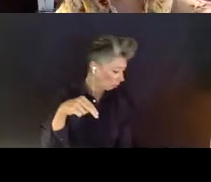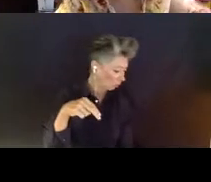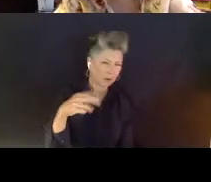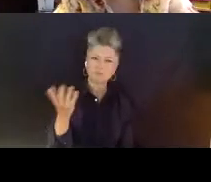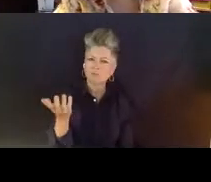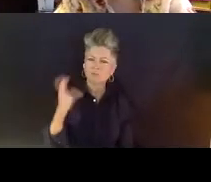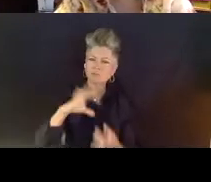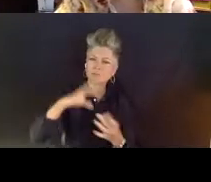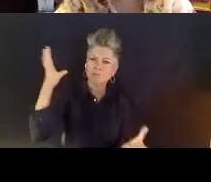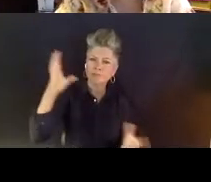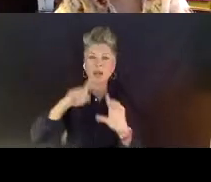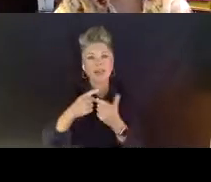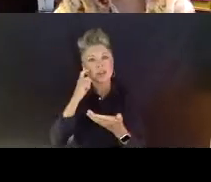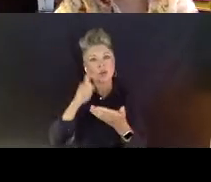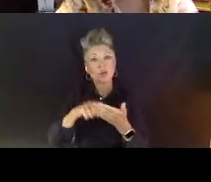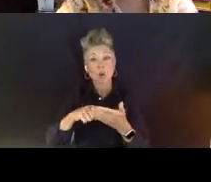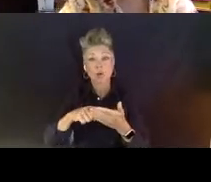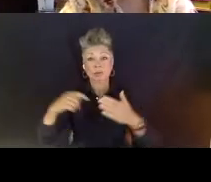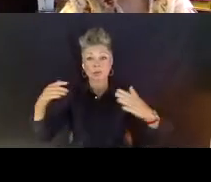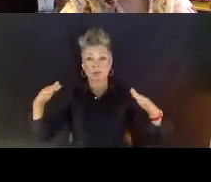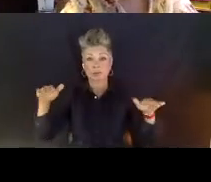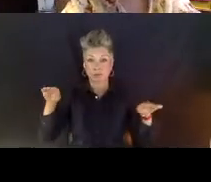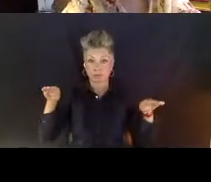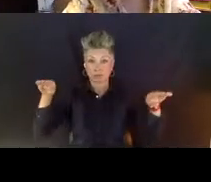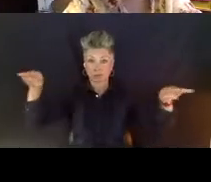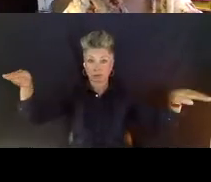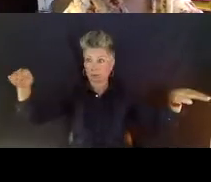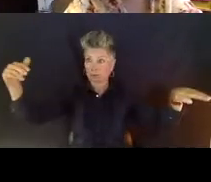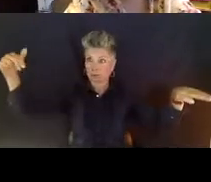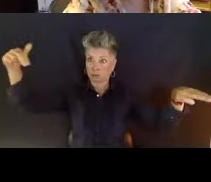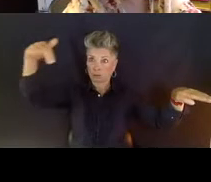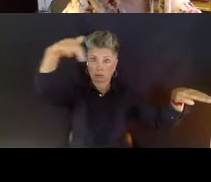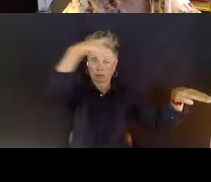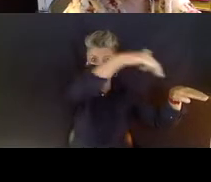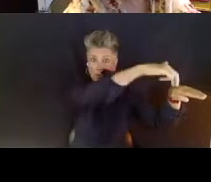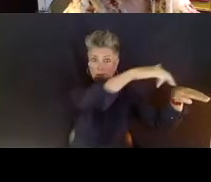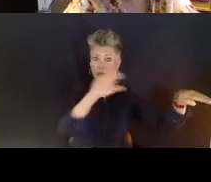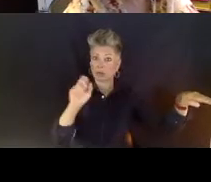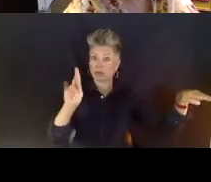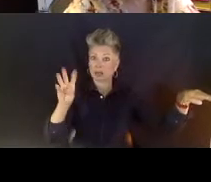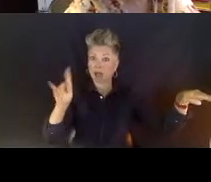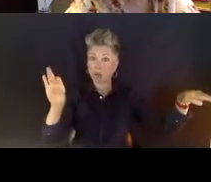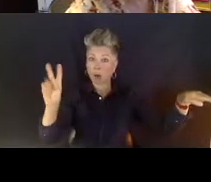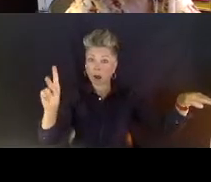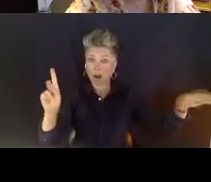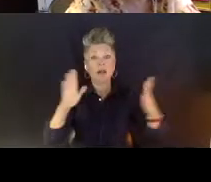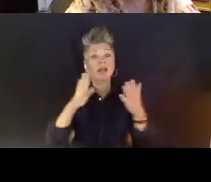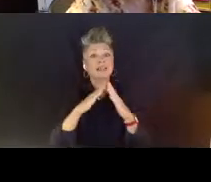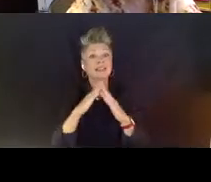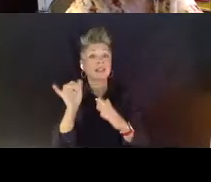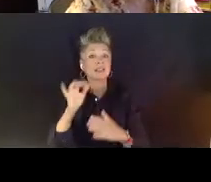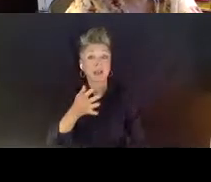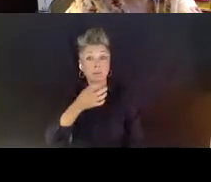the skywalks that you see on the upper headquarters. Cities like Minneapolis, St.